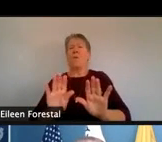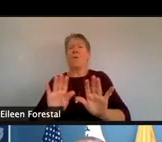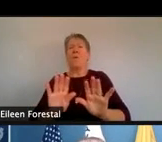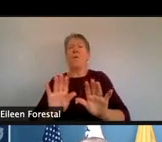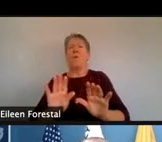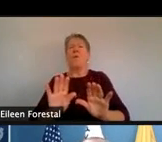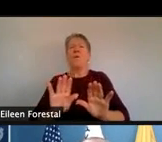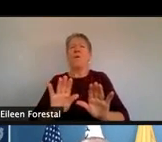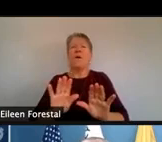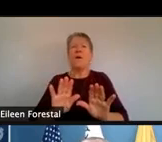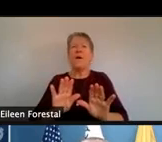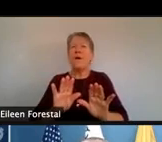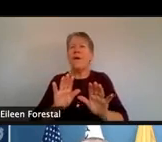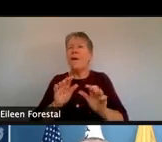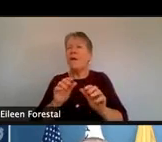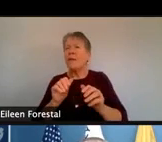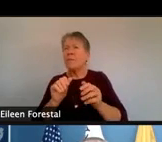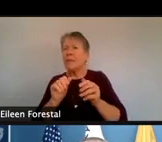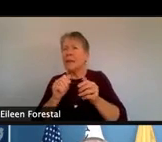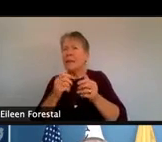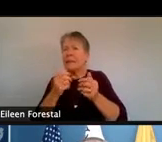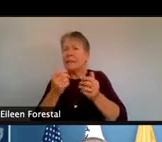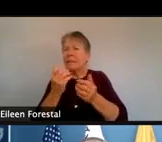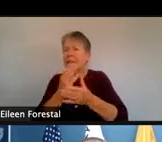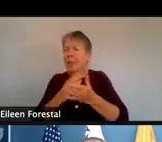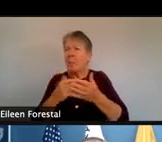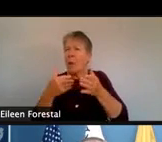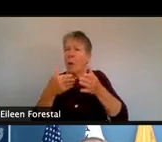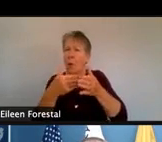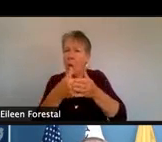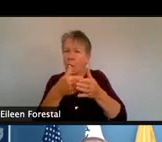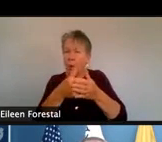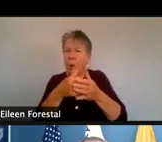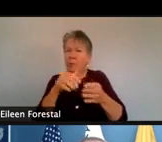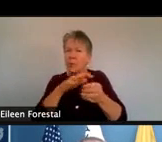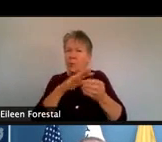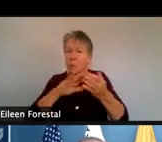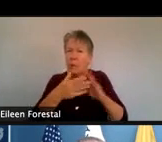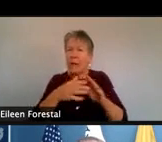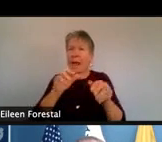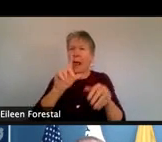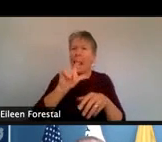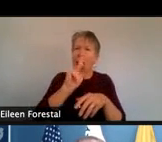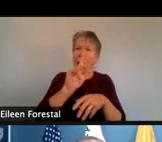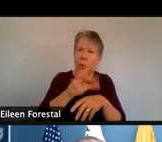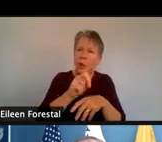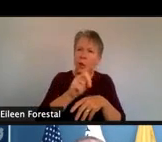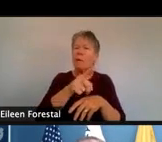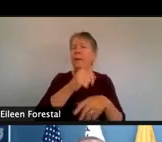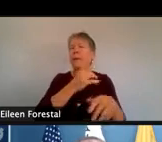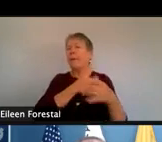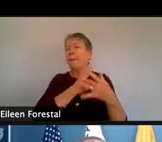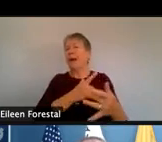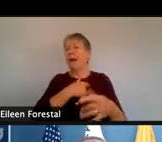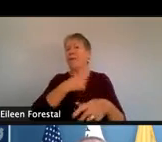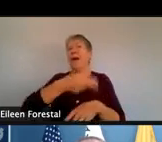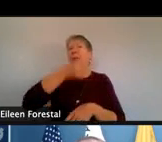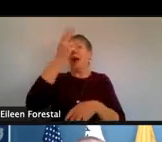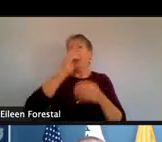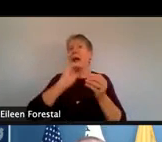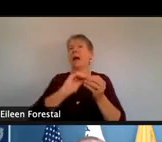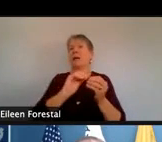weeks ago, and Judy was at the front of that. That's plussing up tracing, testing, working with community